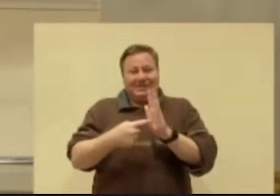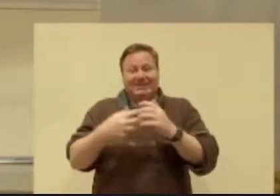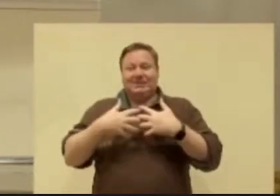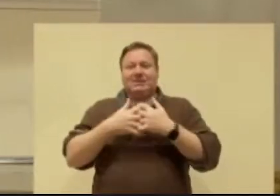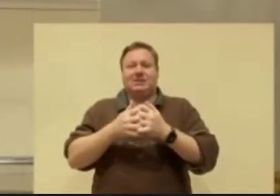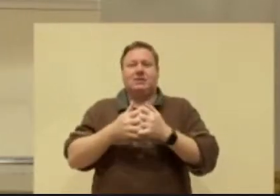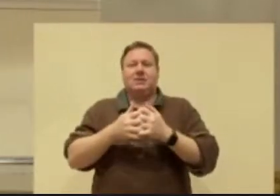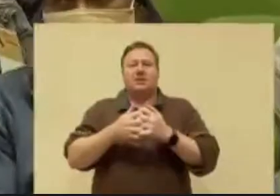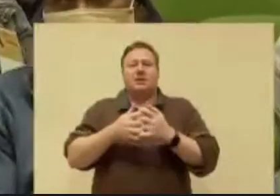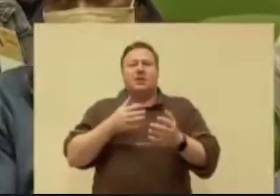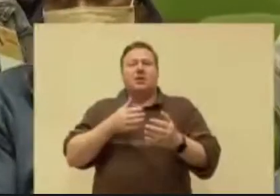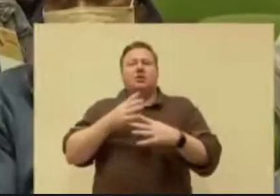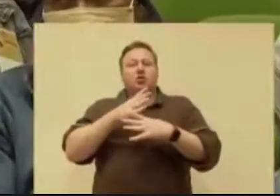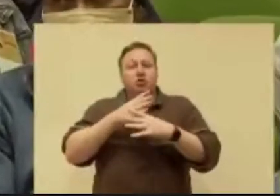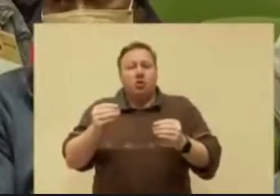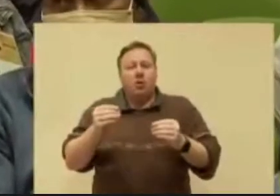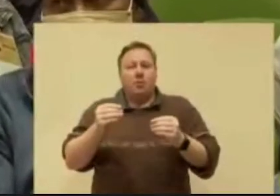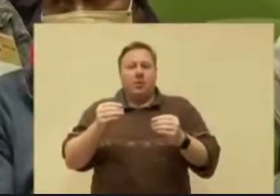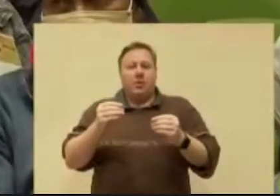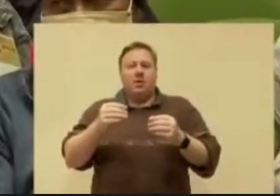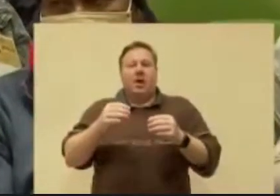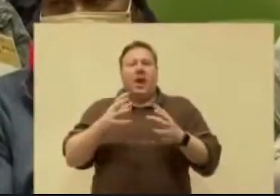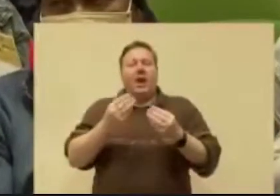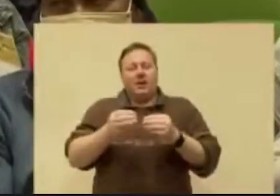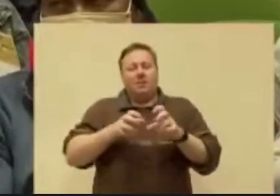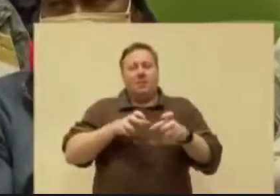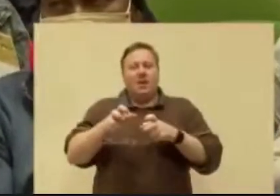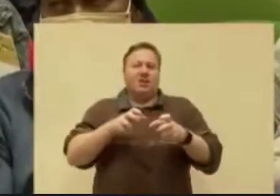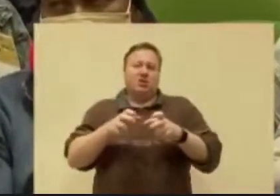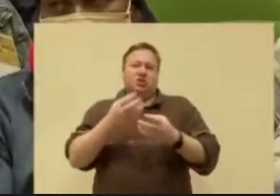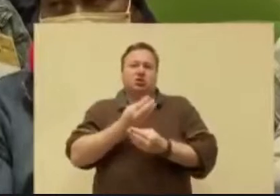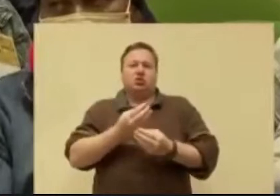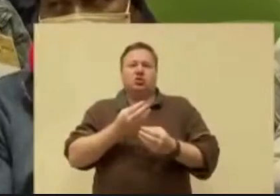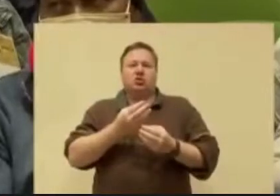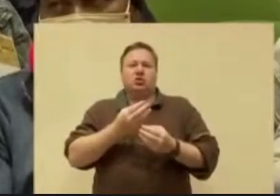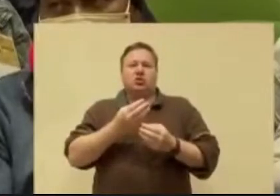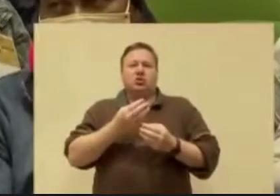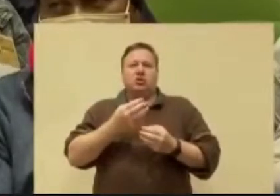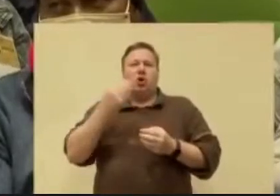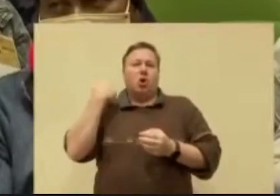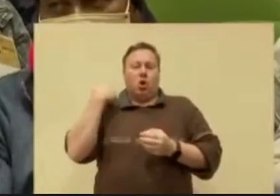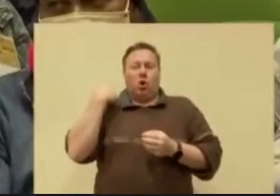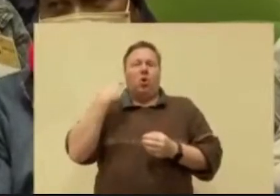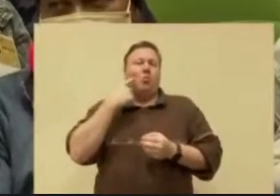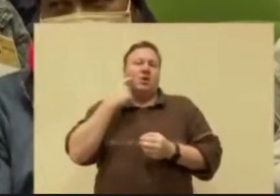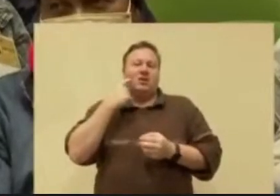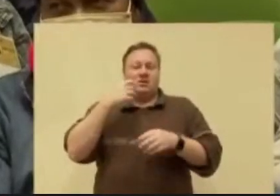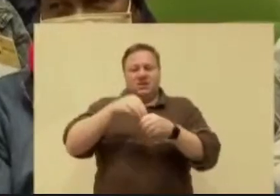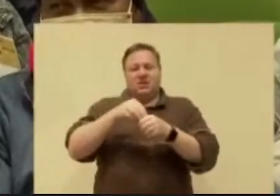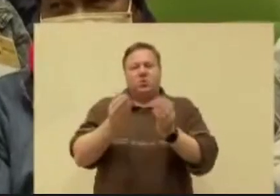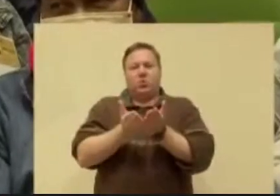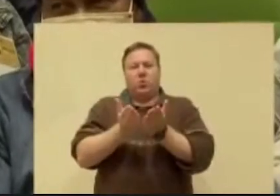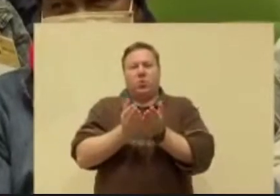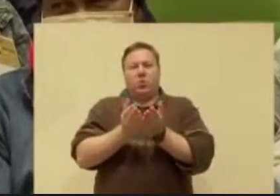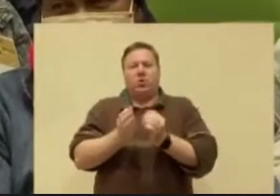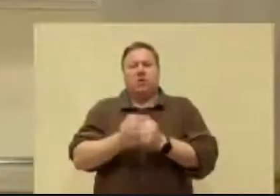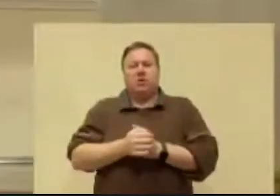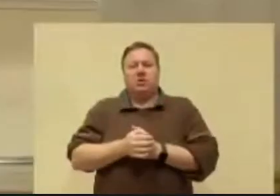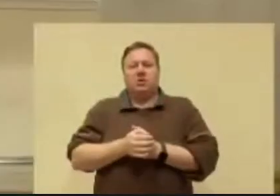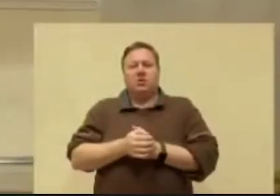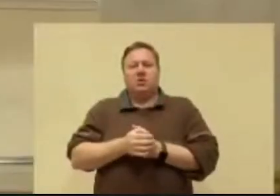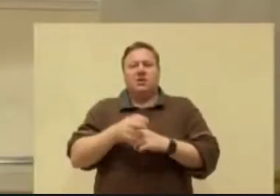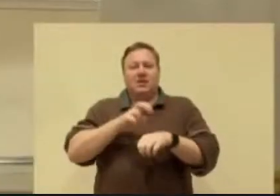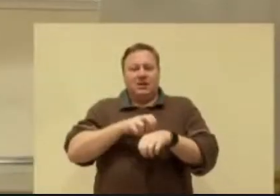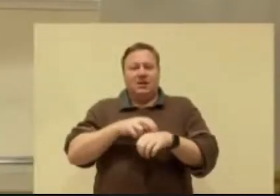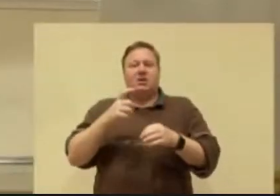learner pregnancy in schools in order to reduce the incidence of learner pregnancy through provisioning of quality comprehensive